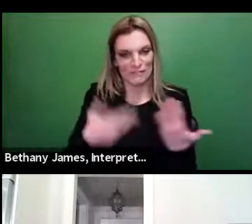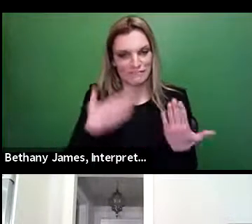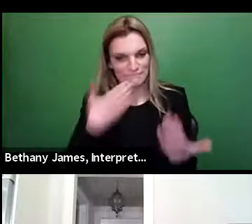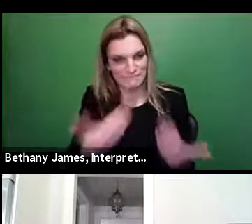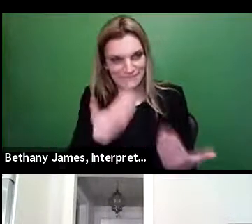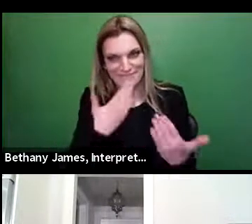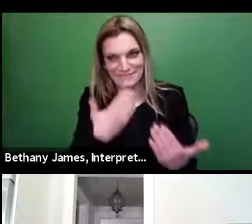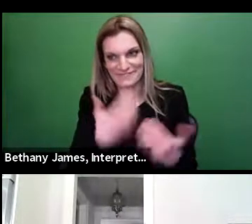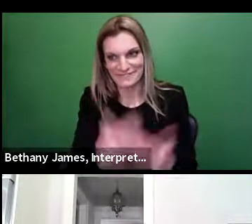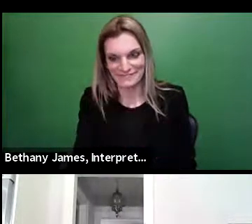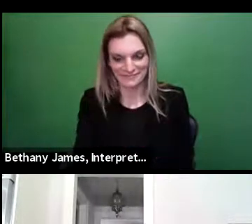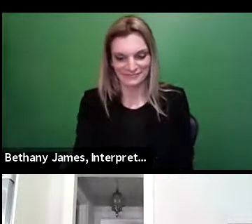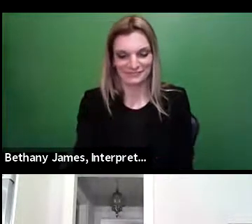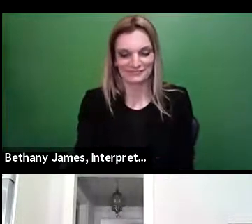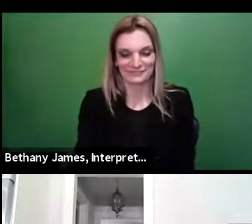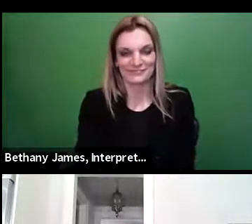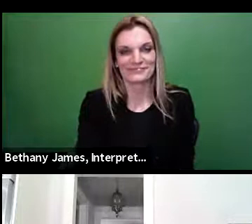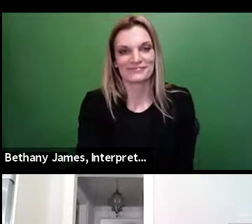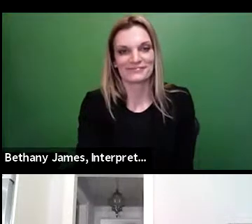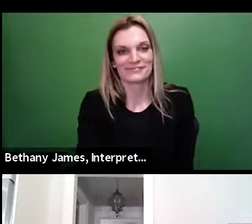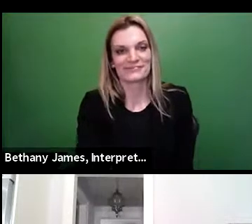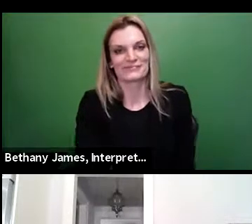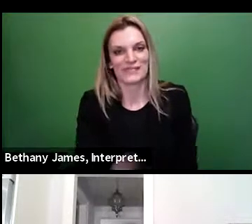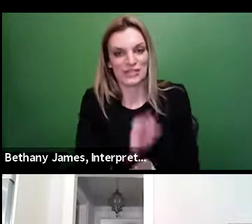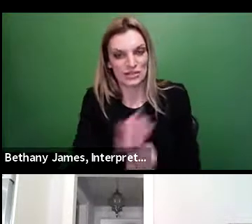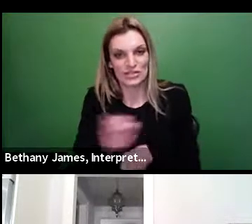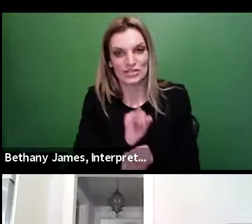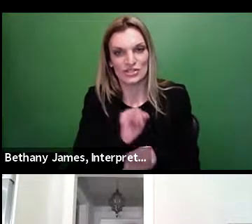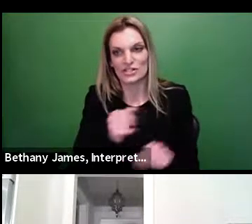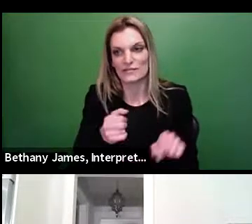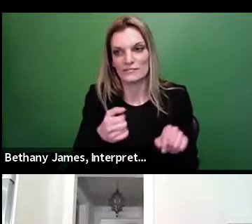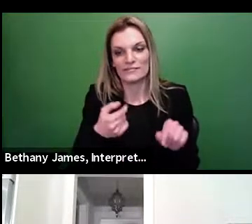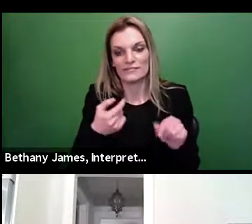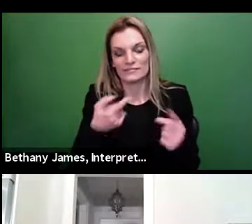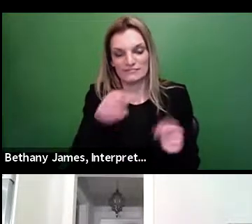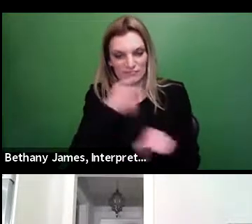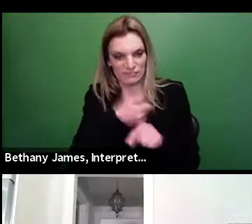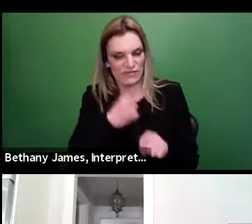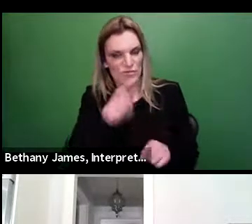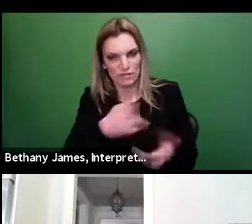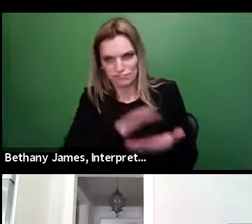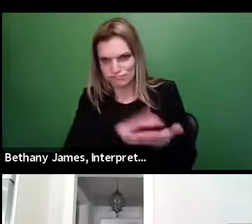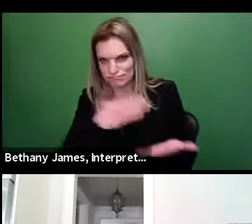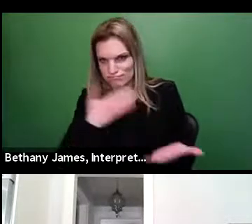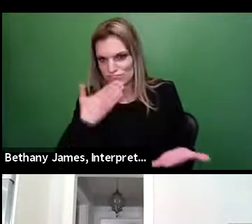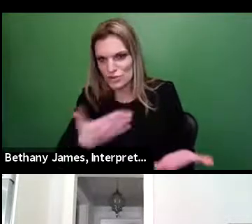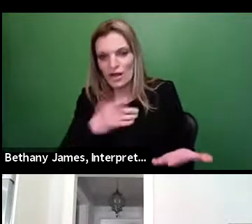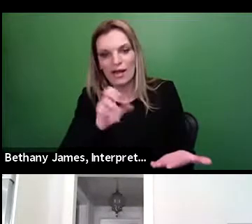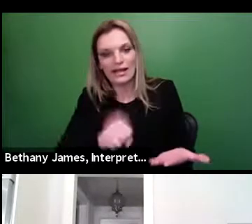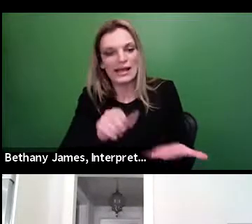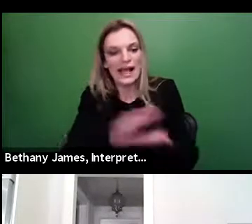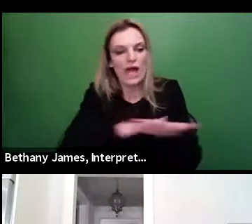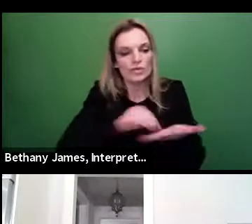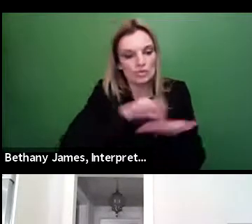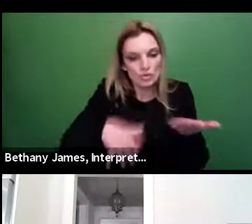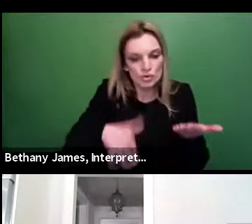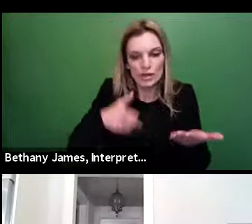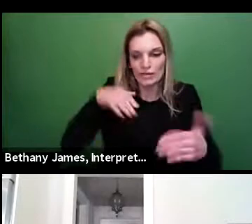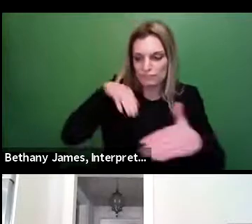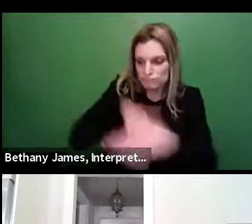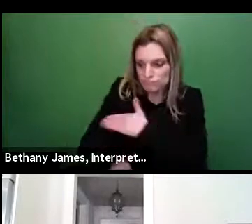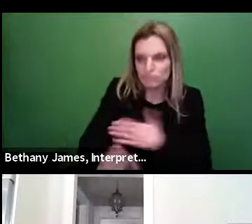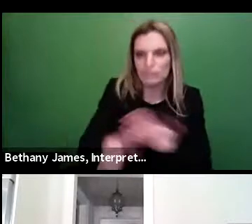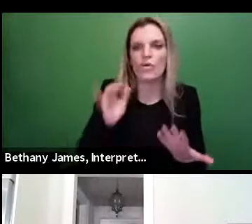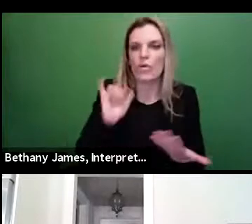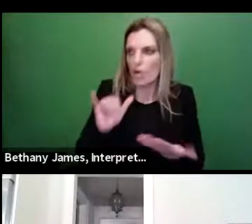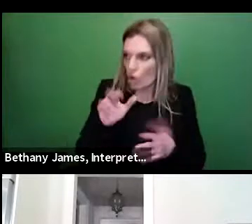just believe internships are great ways to help young people, especially college students, kind of figure out what it is that they want to do, and it